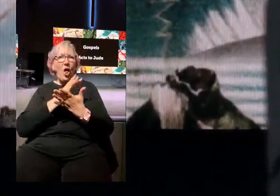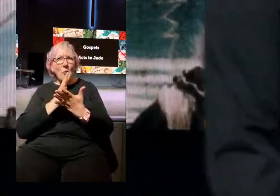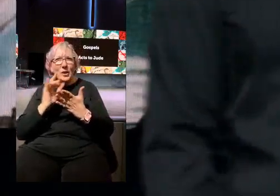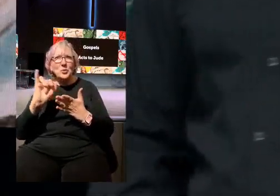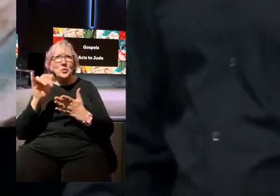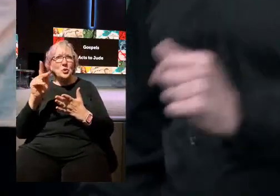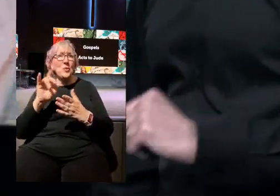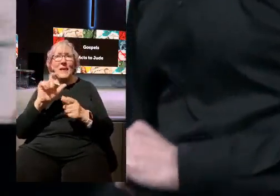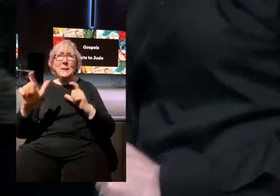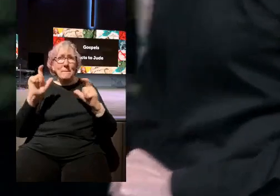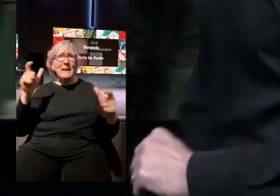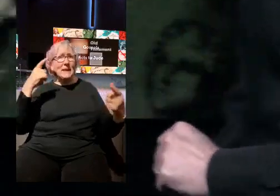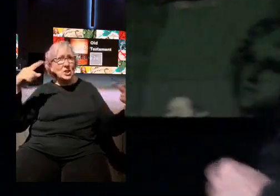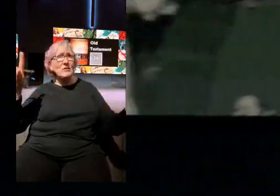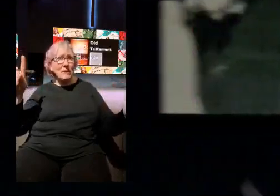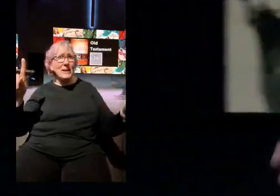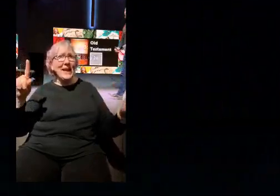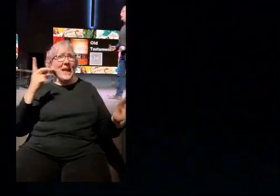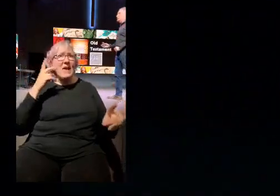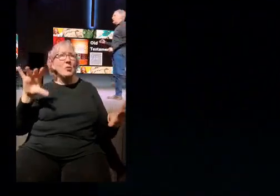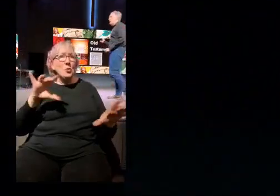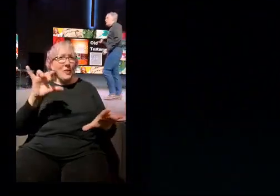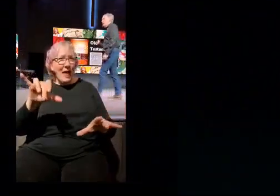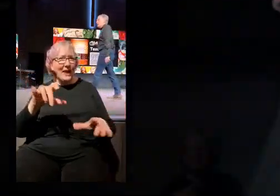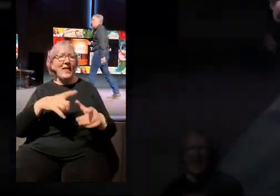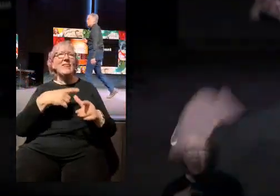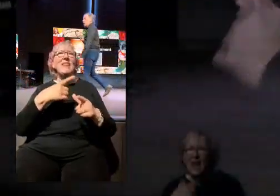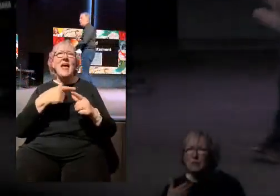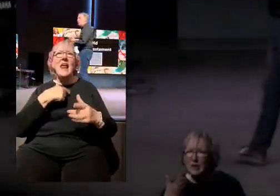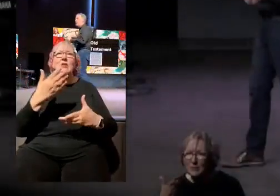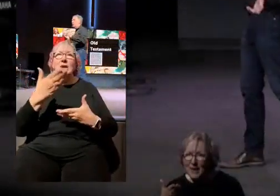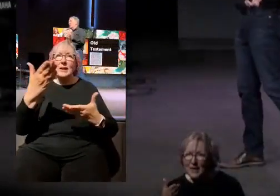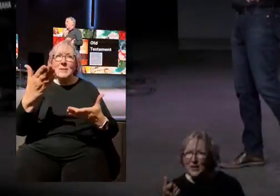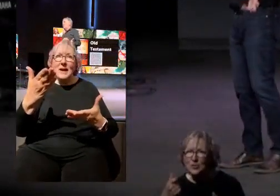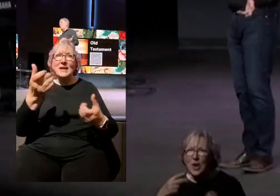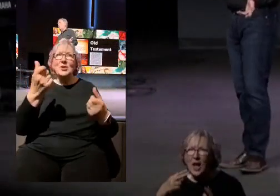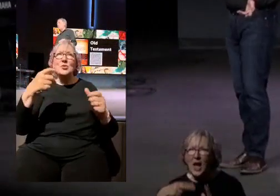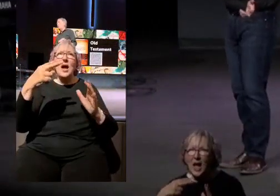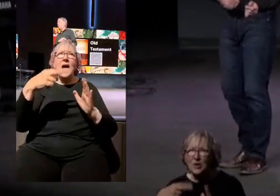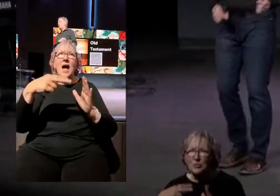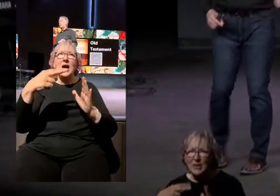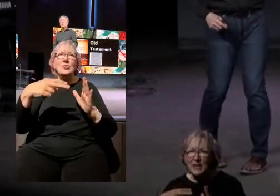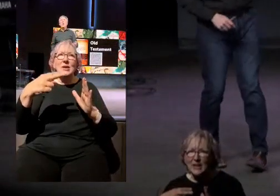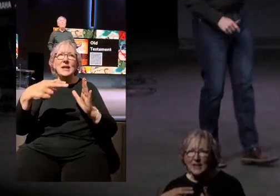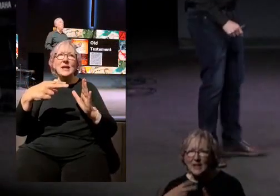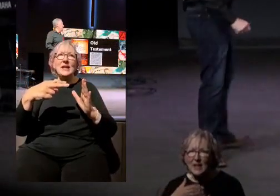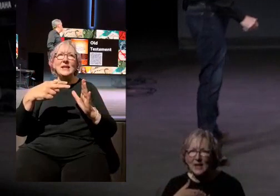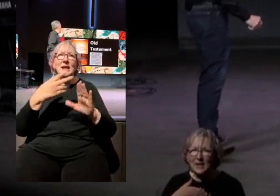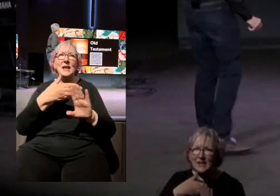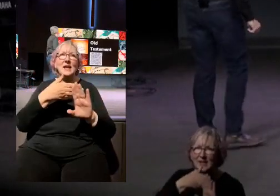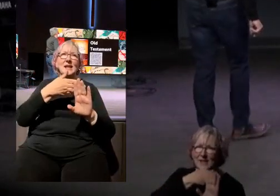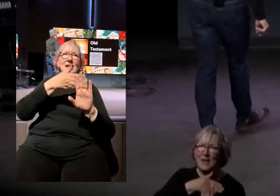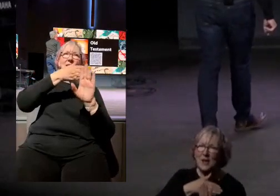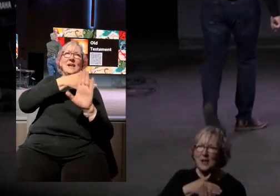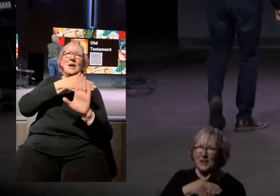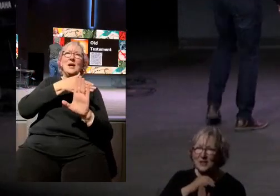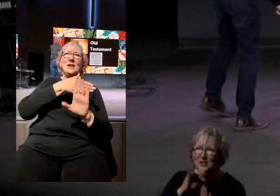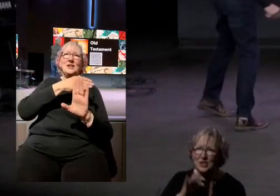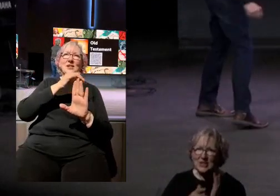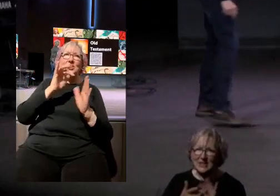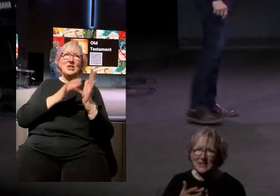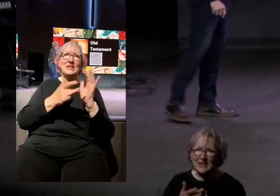done all of that, then here's what I recommend. Try reading the stuff written before Jesus. But you might want to buy this. It's